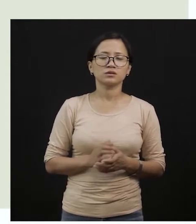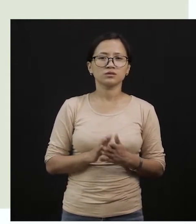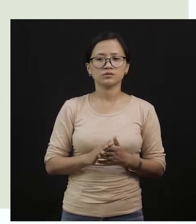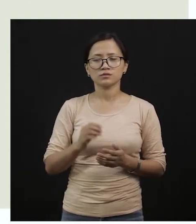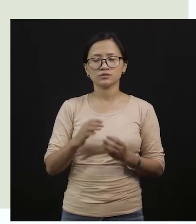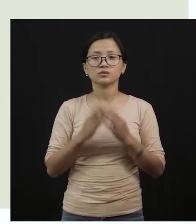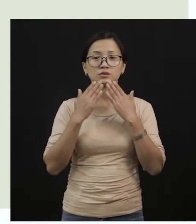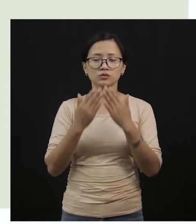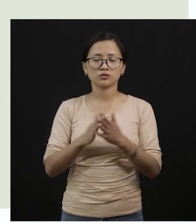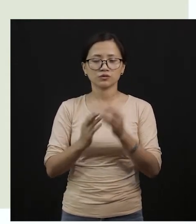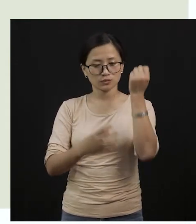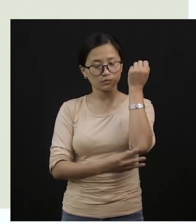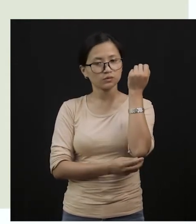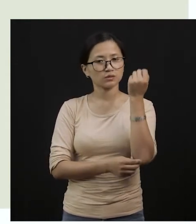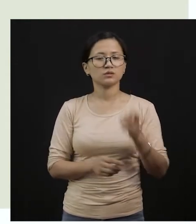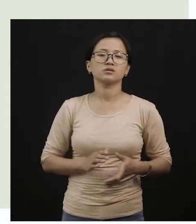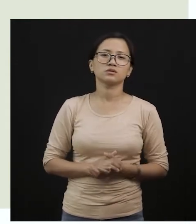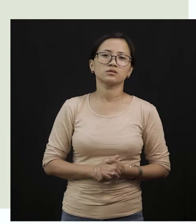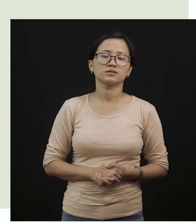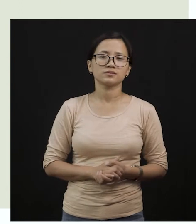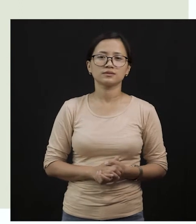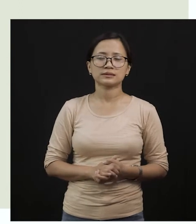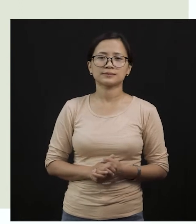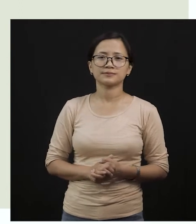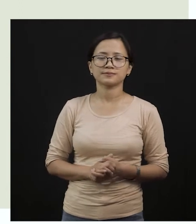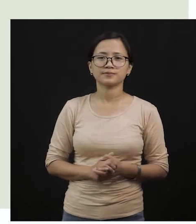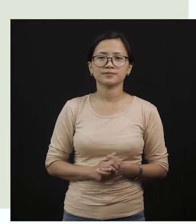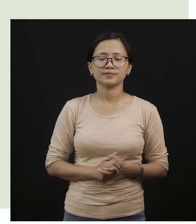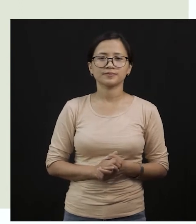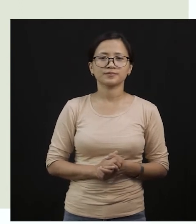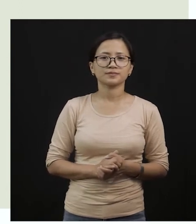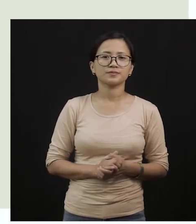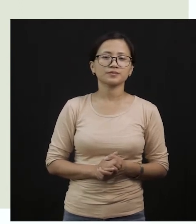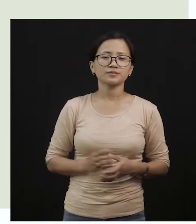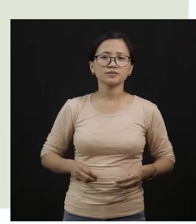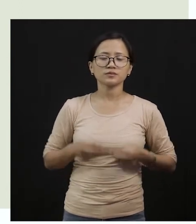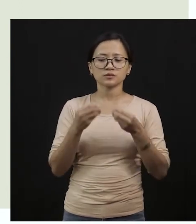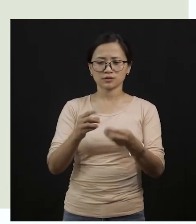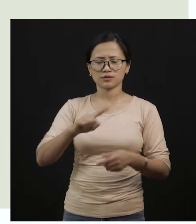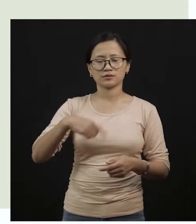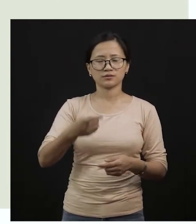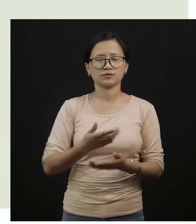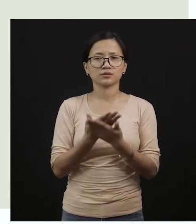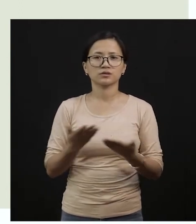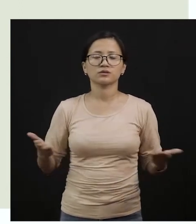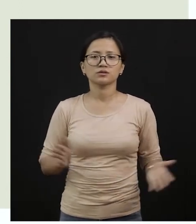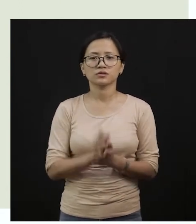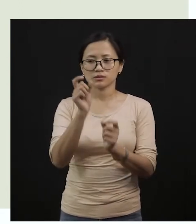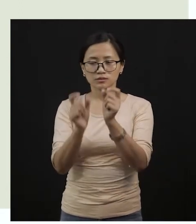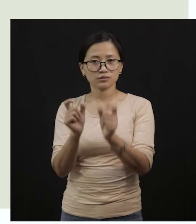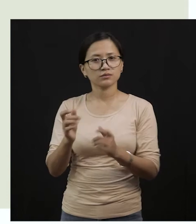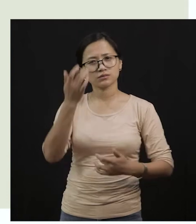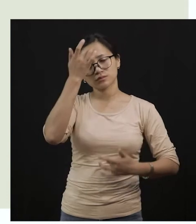the poor. I showed you that picture because it is not only about the schools and the poor people, but they gave their everything to look after the sick